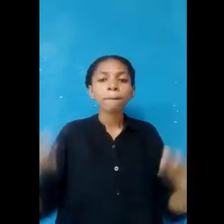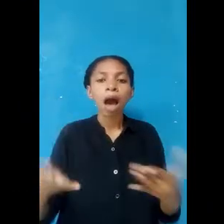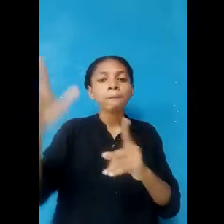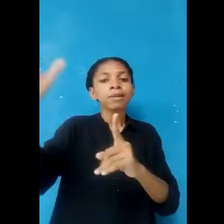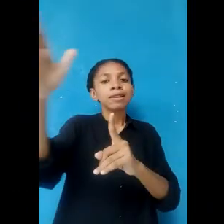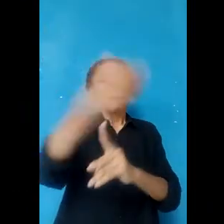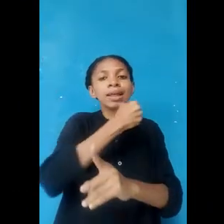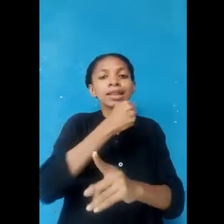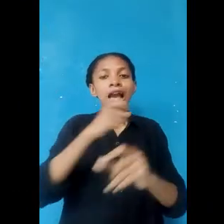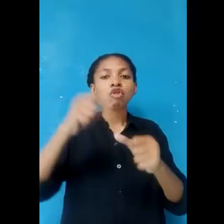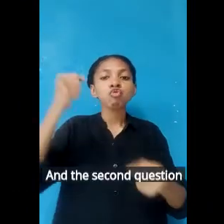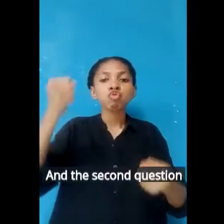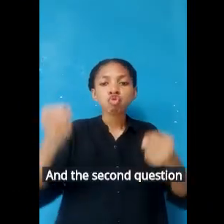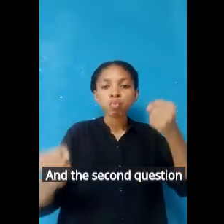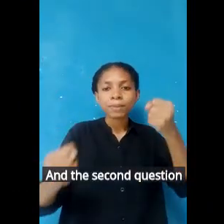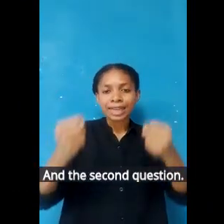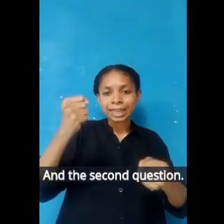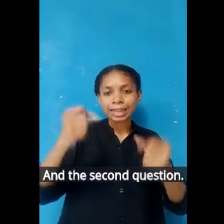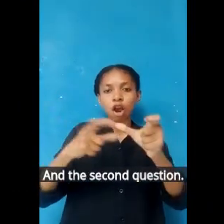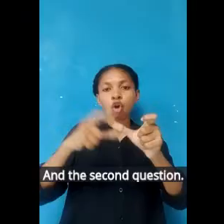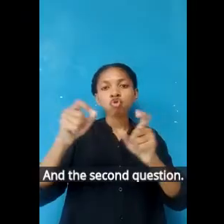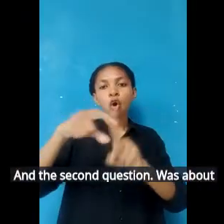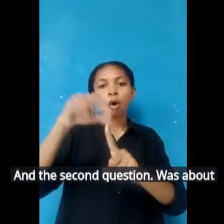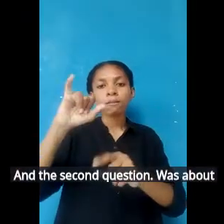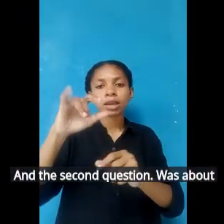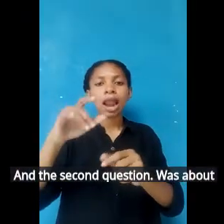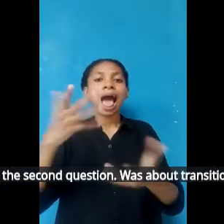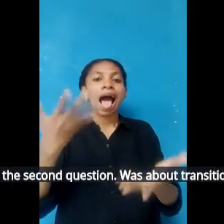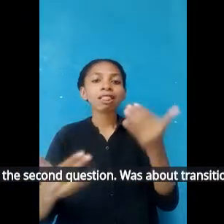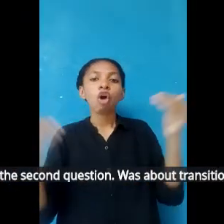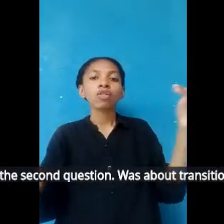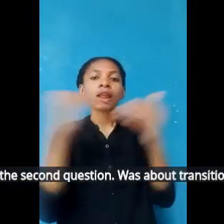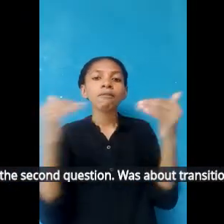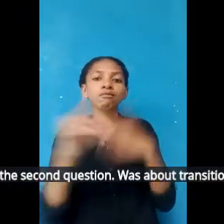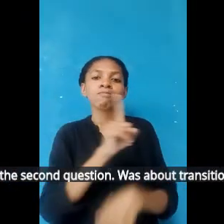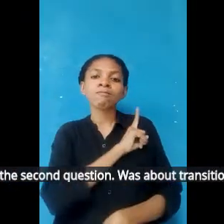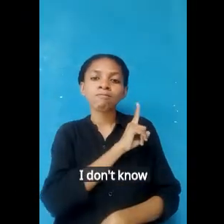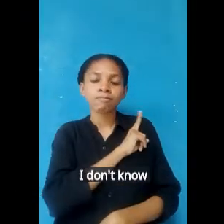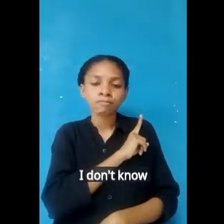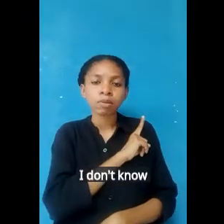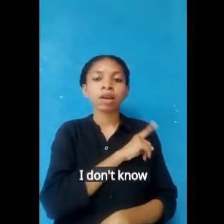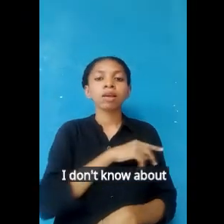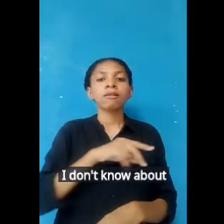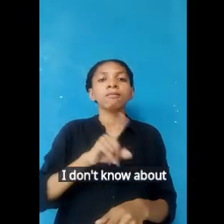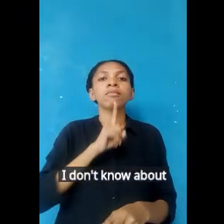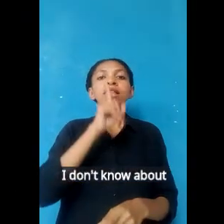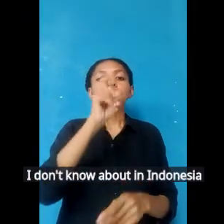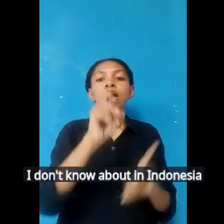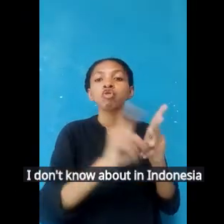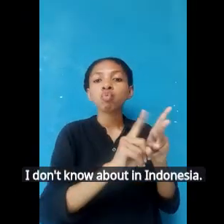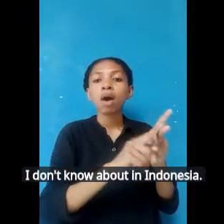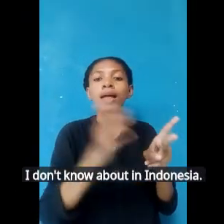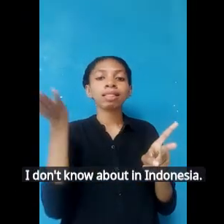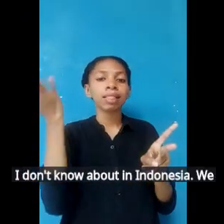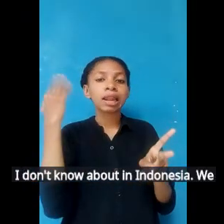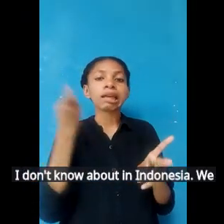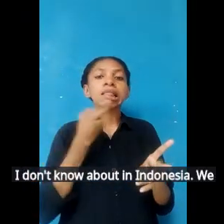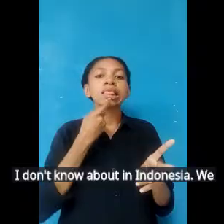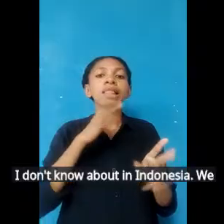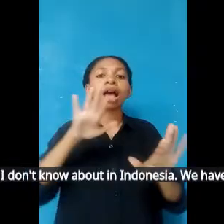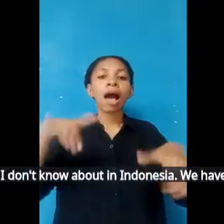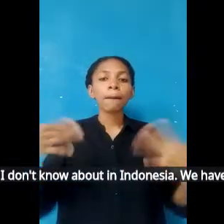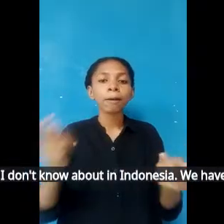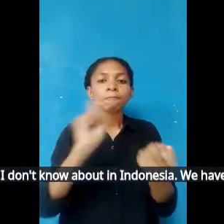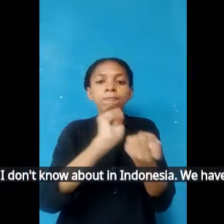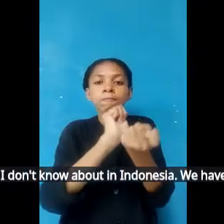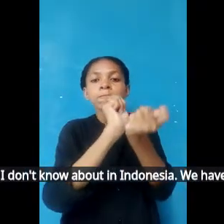And the second question was about transitioning. I don't know about in Indonesia. We have